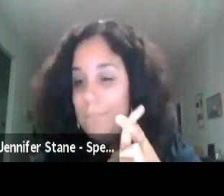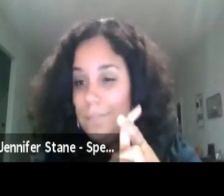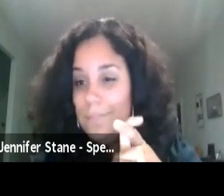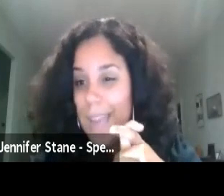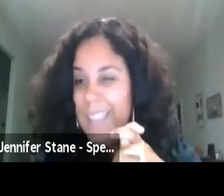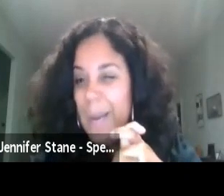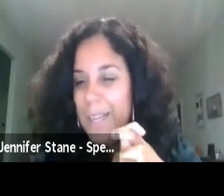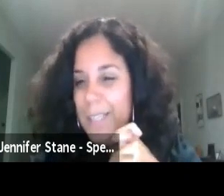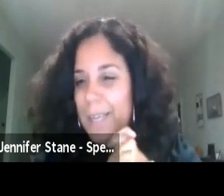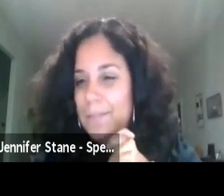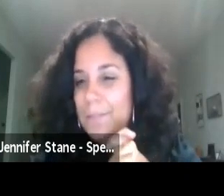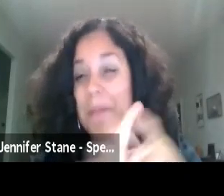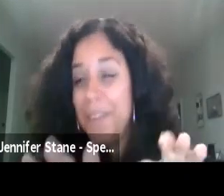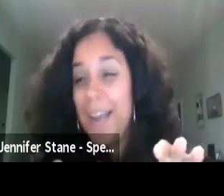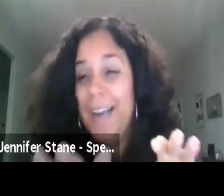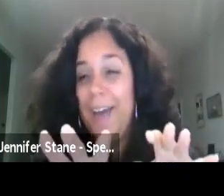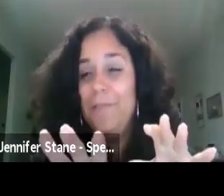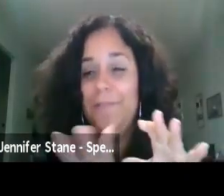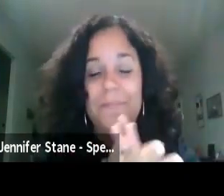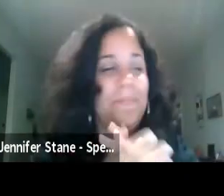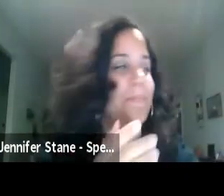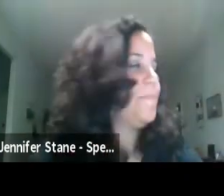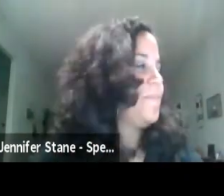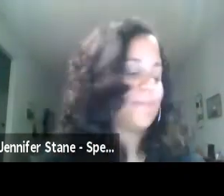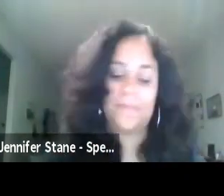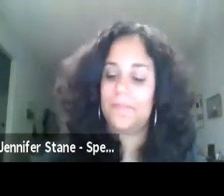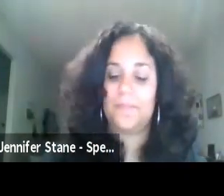can. 9 times out of 10, maybe even 9.5.